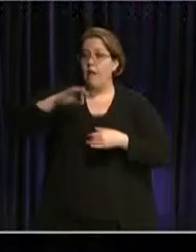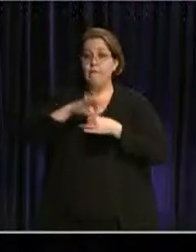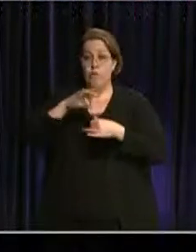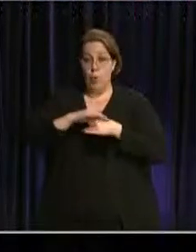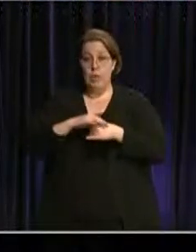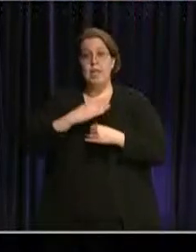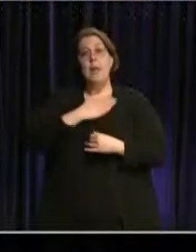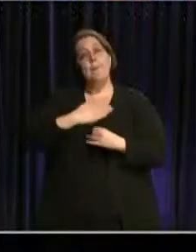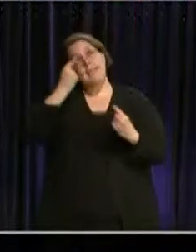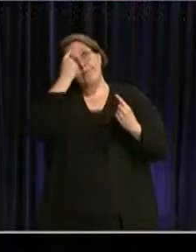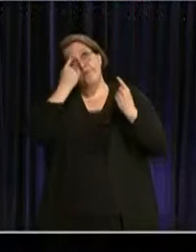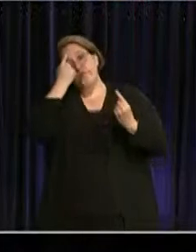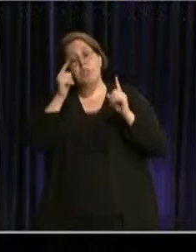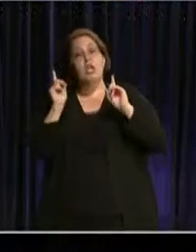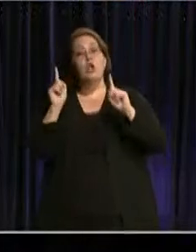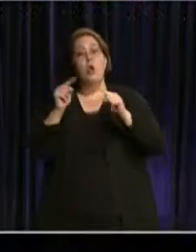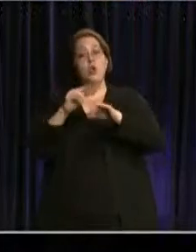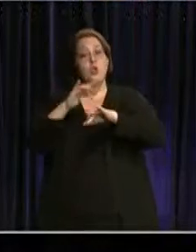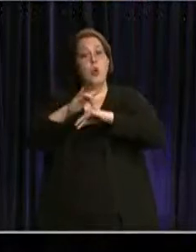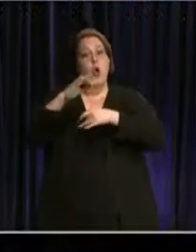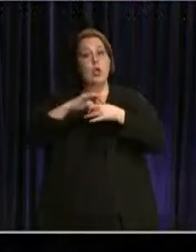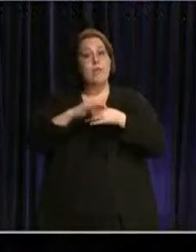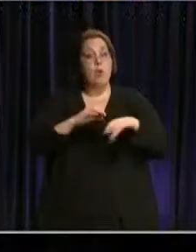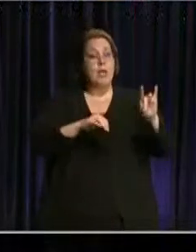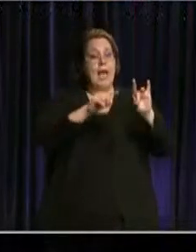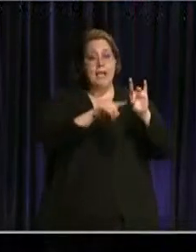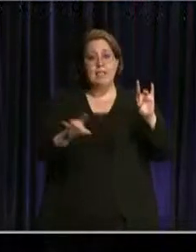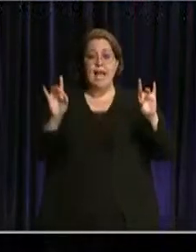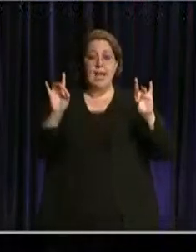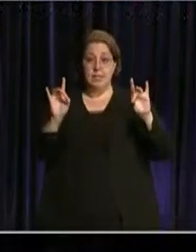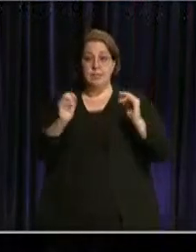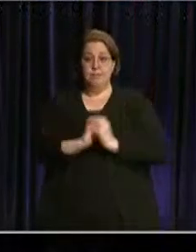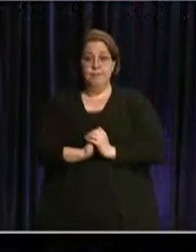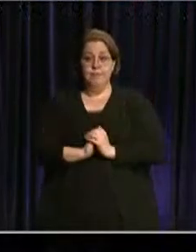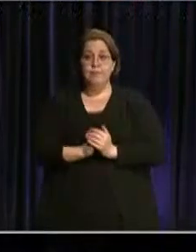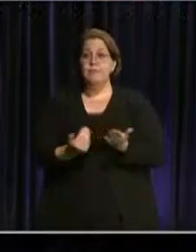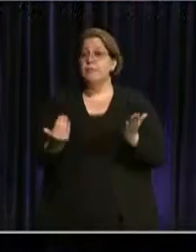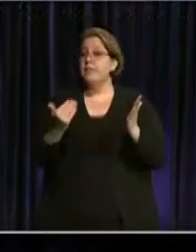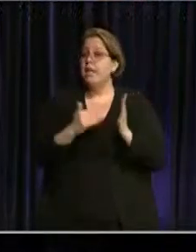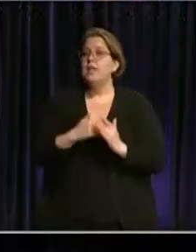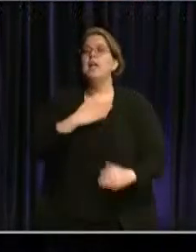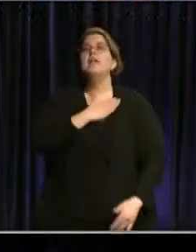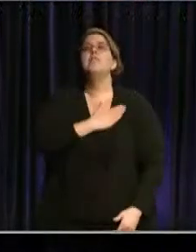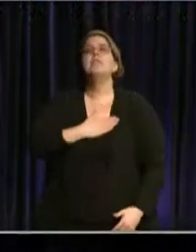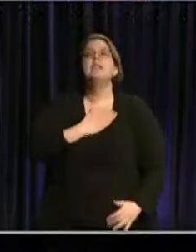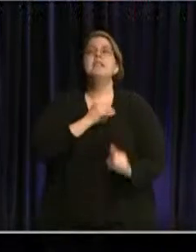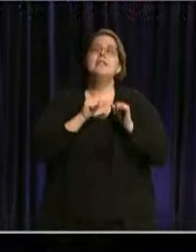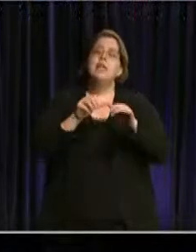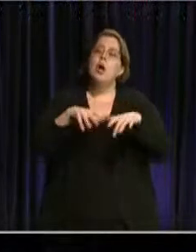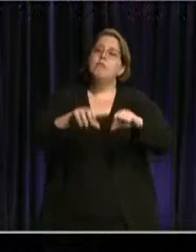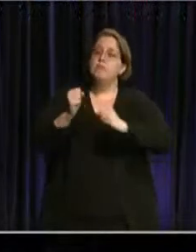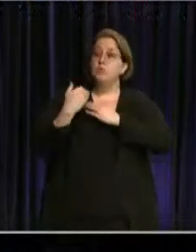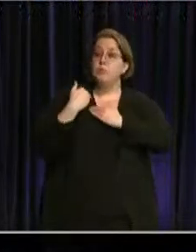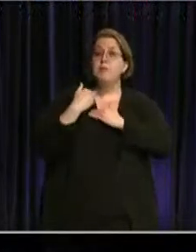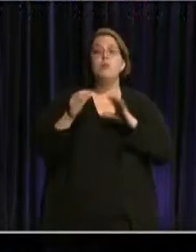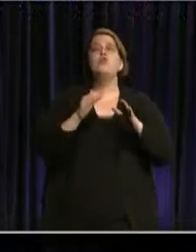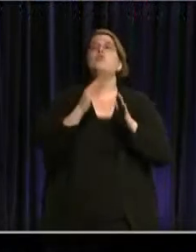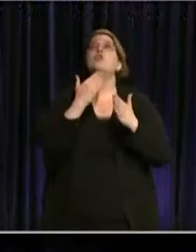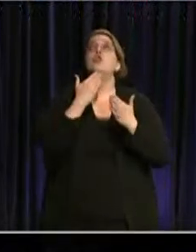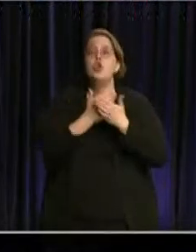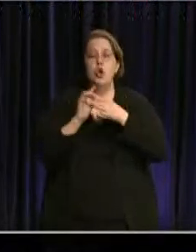please consider going to early voting 8 a.m. to 8 p.m. And again, please continue to do your part. We're doing very well